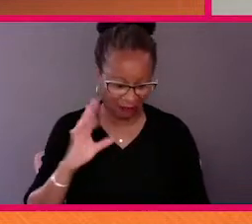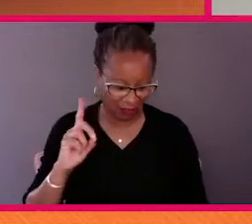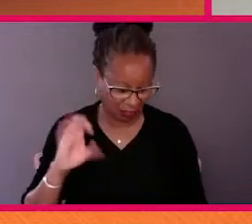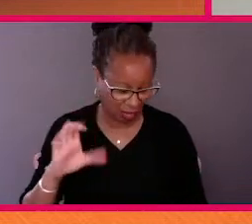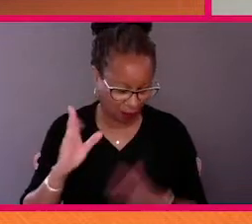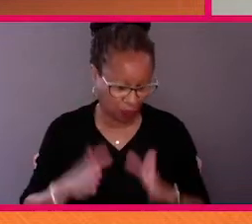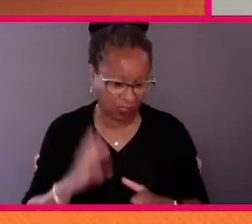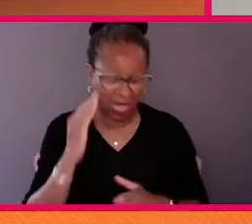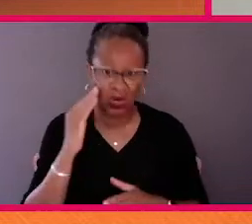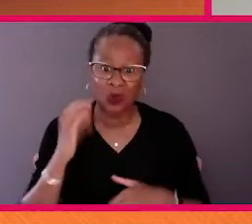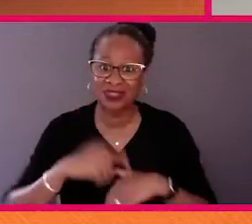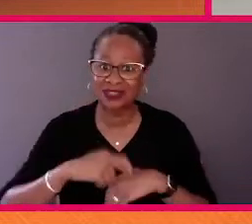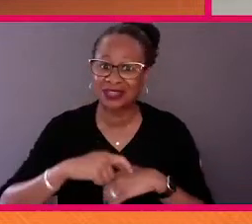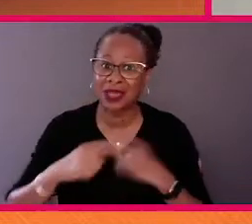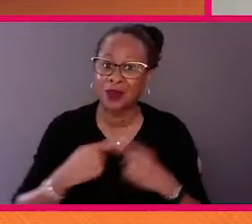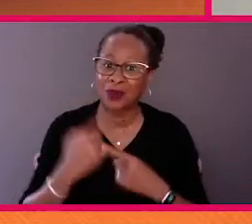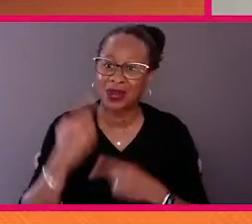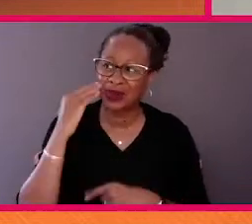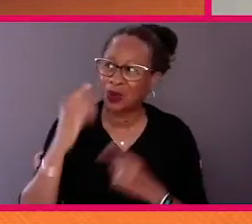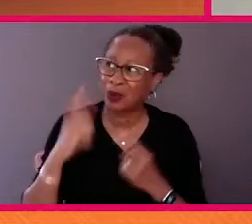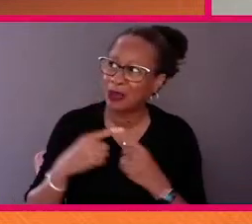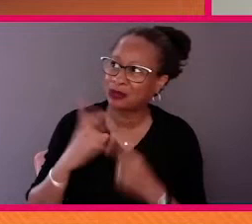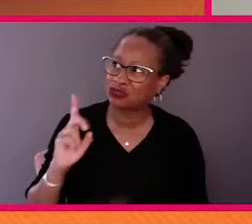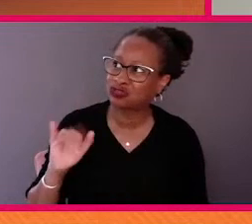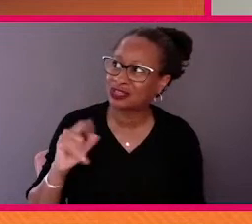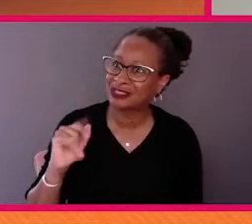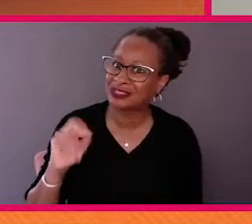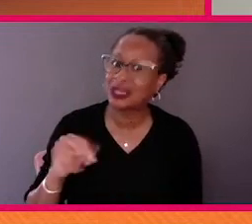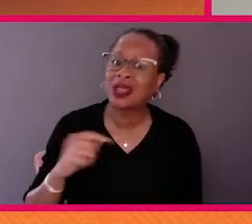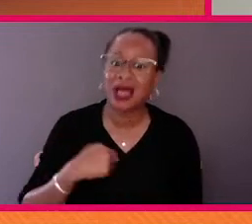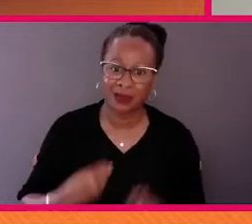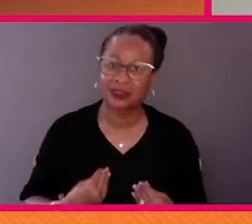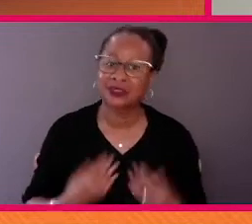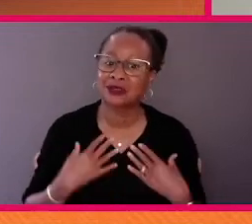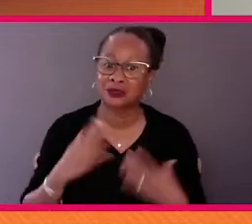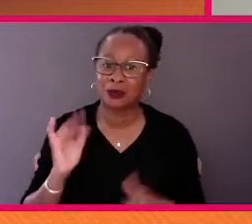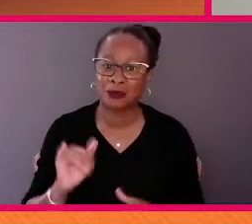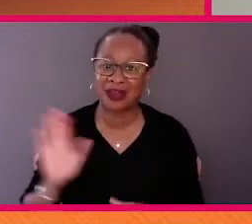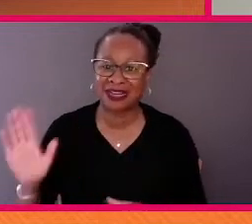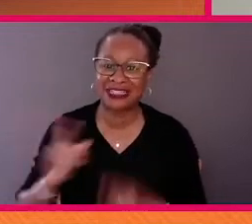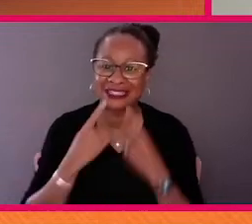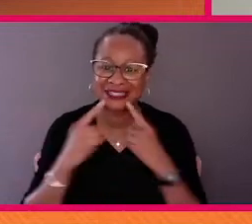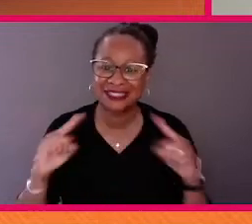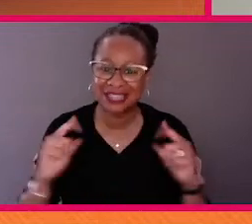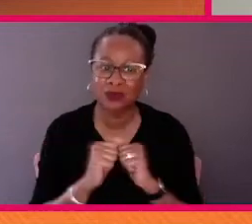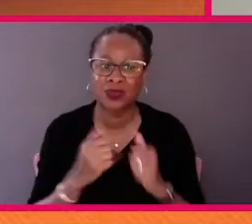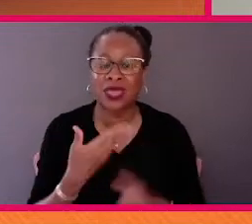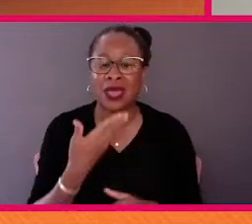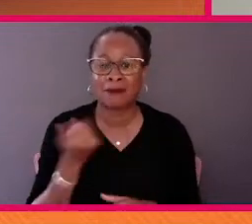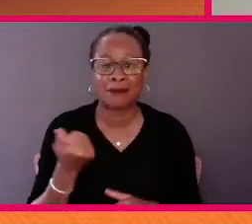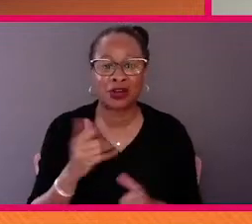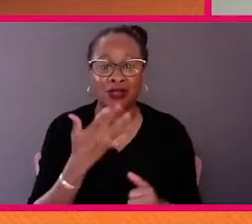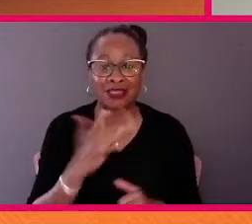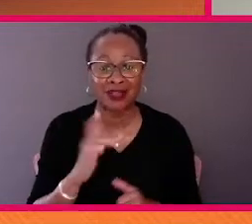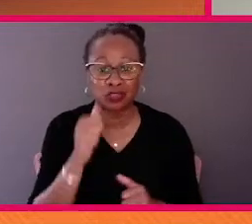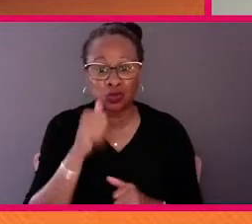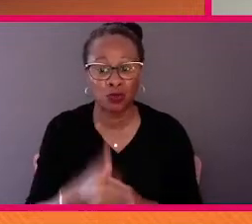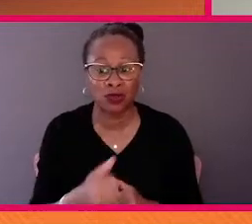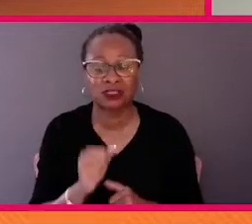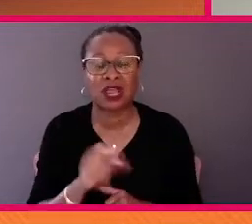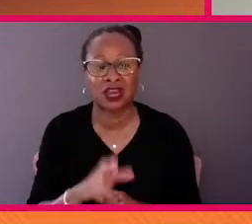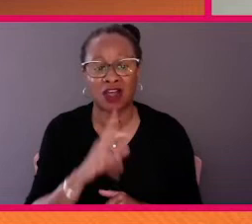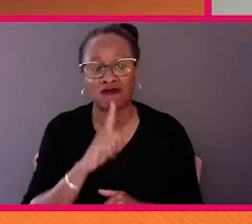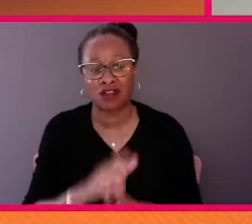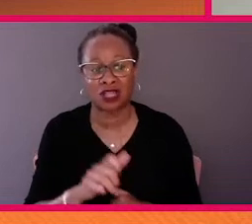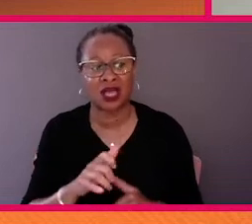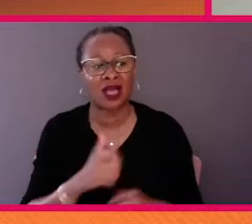at that time when I knew of Justin. So I was inspired by, you know, his success with Better Luck Tomorrow. And I really loved Finishing the